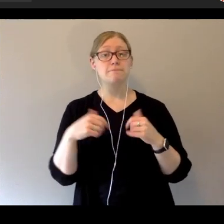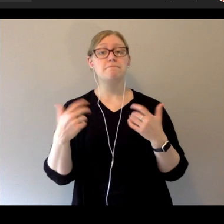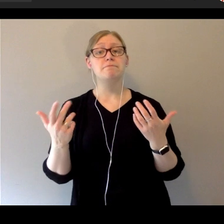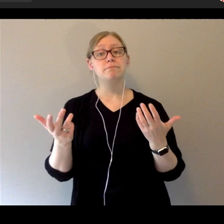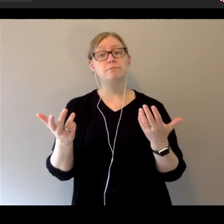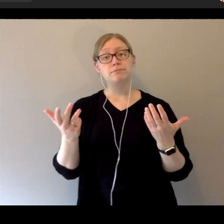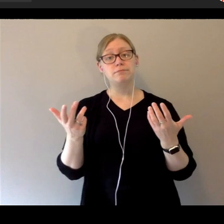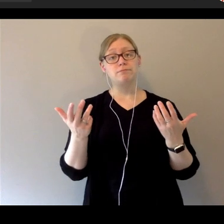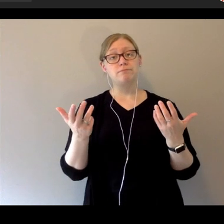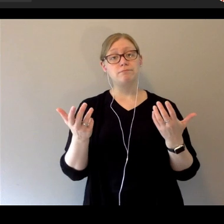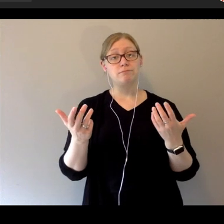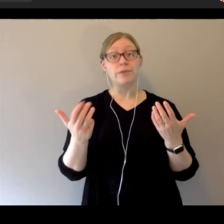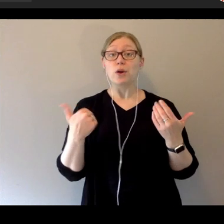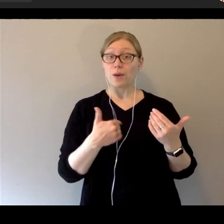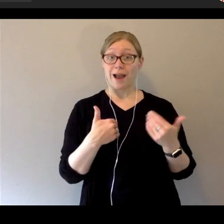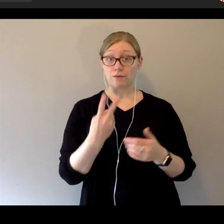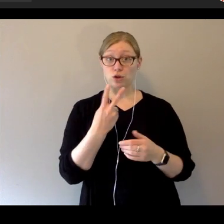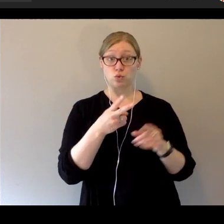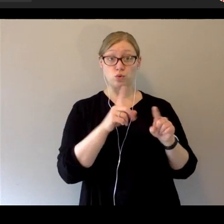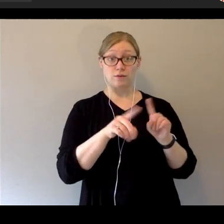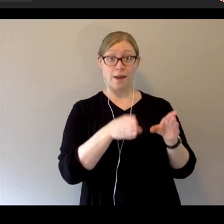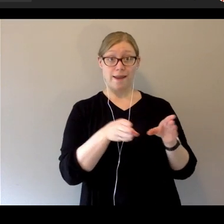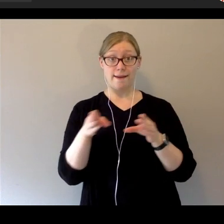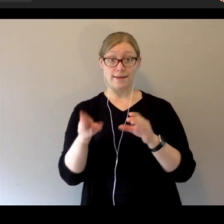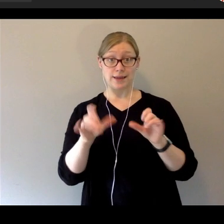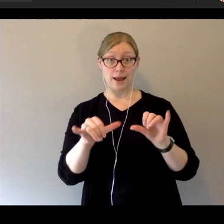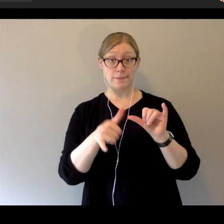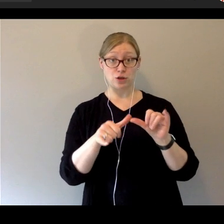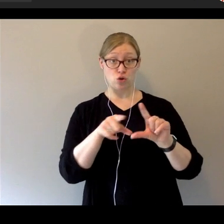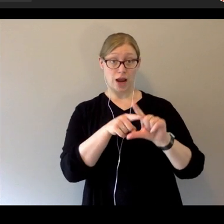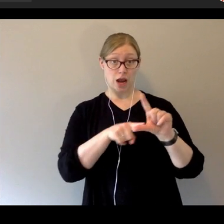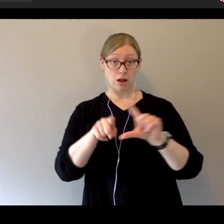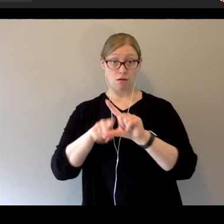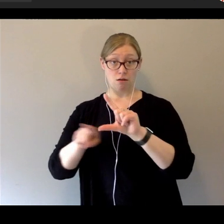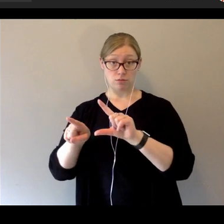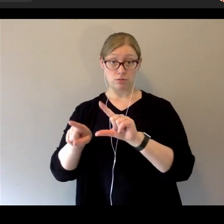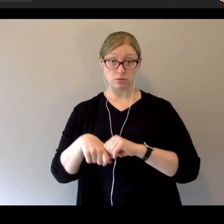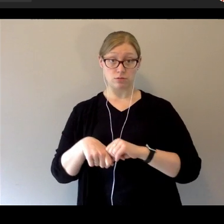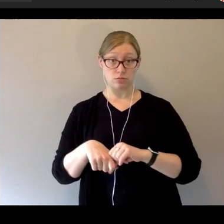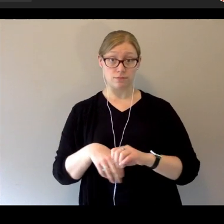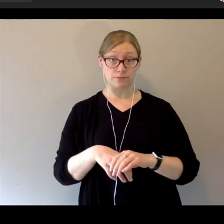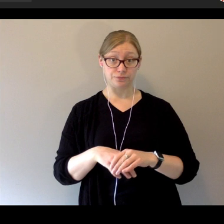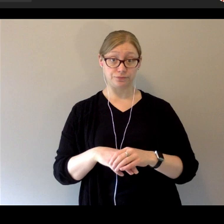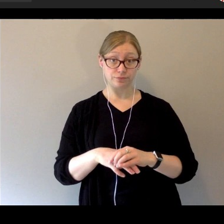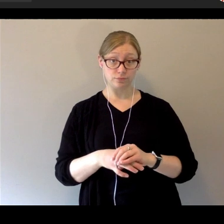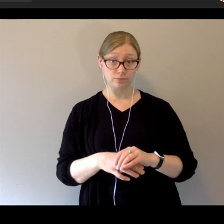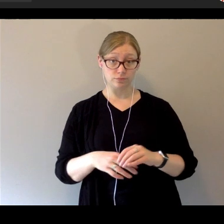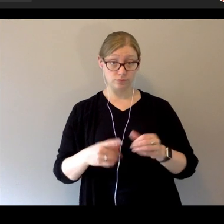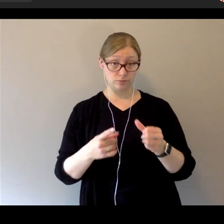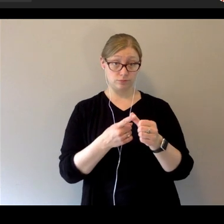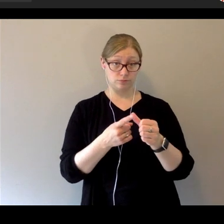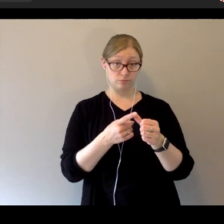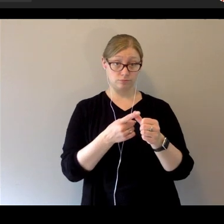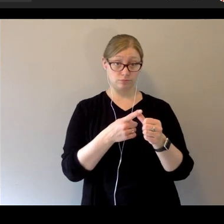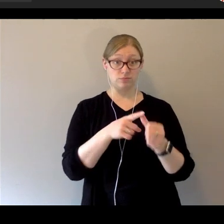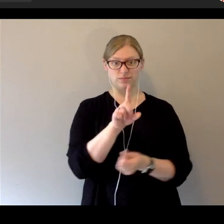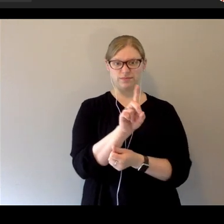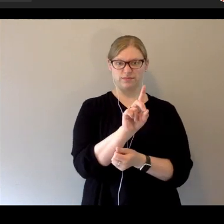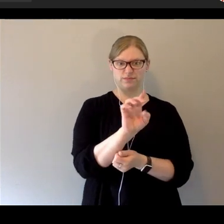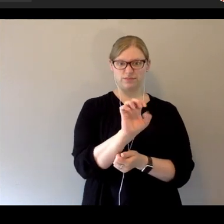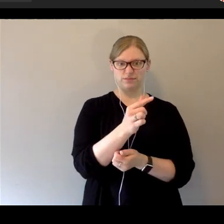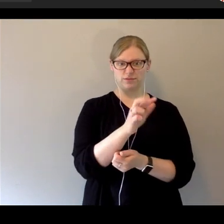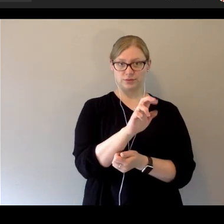there are two different ways to measure angles. And one way is measured in degrees, which is the